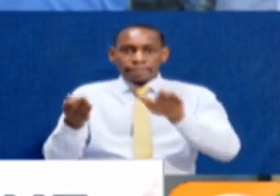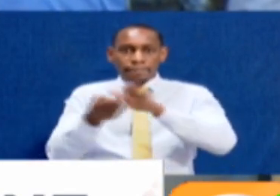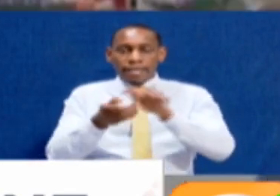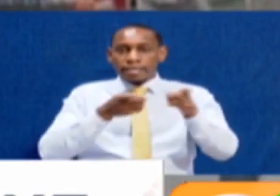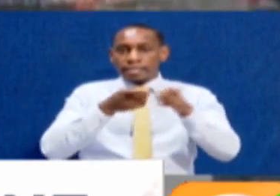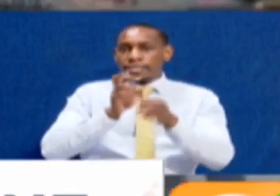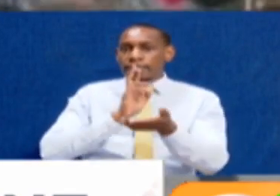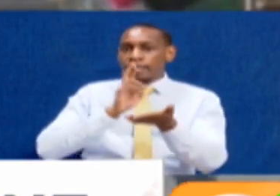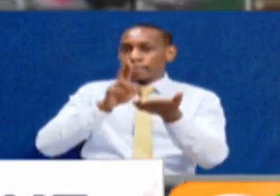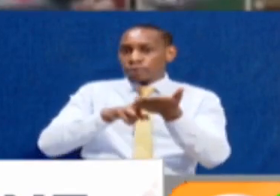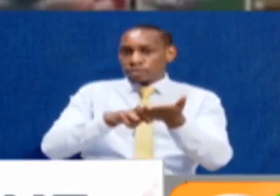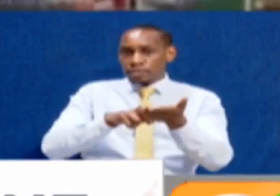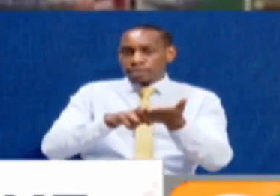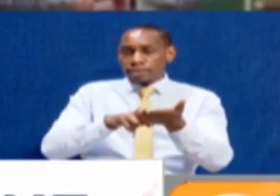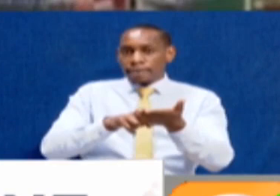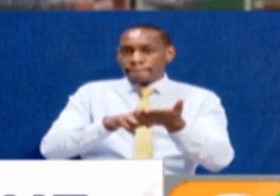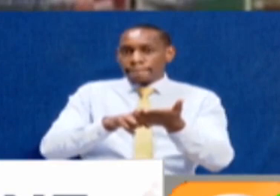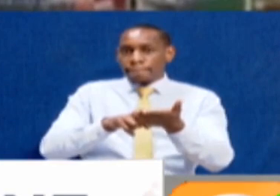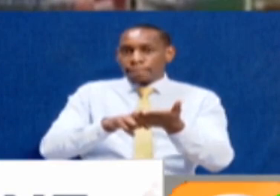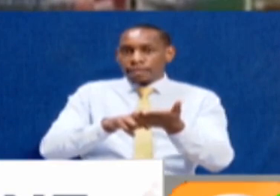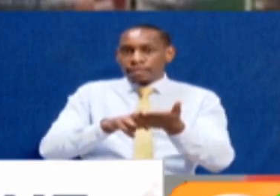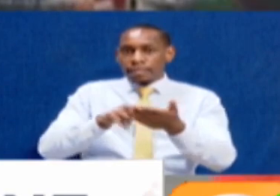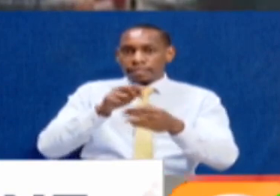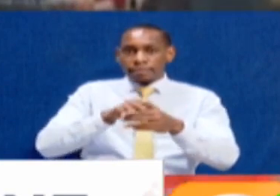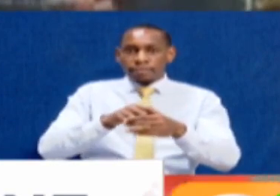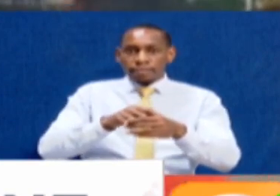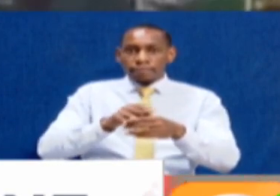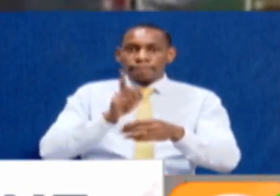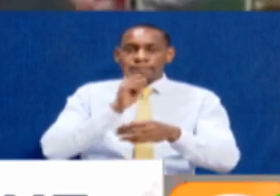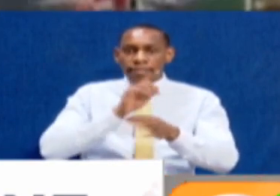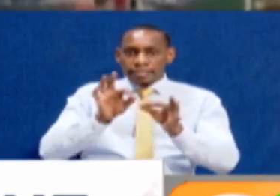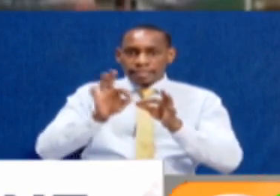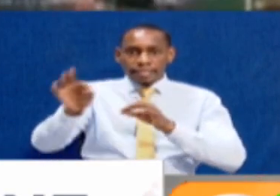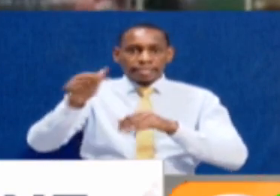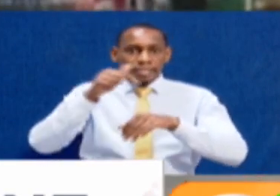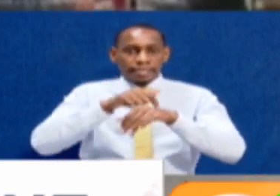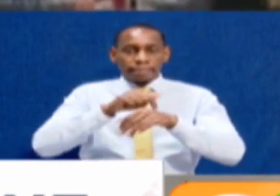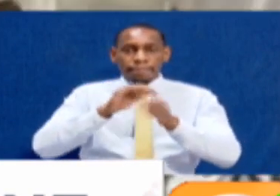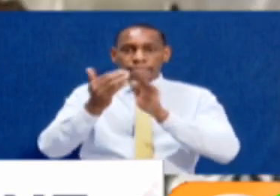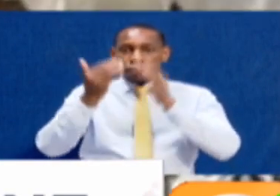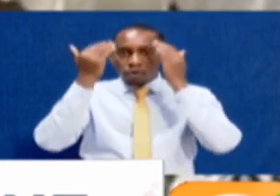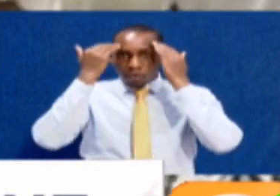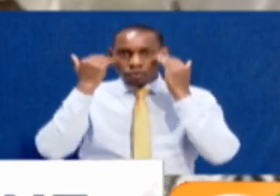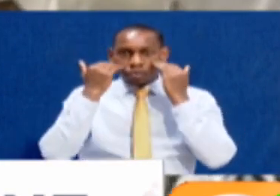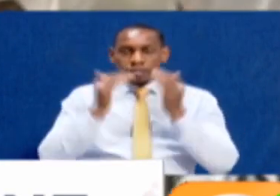an administration report at the end of his extended tenure in court.